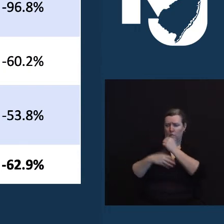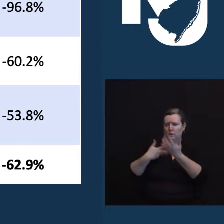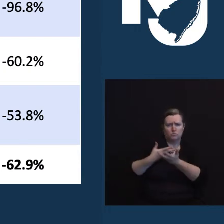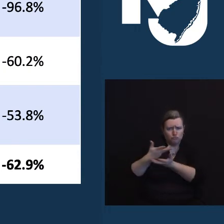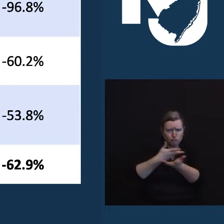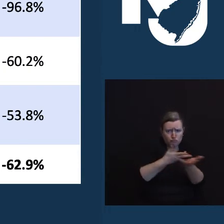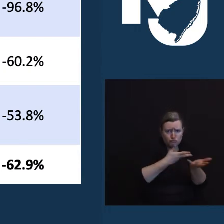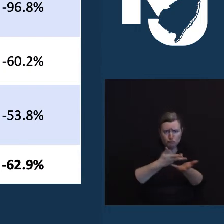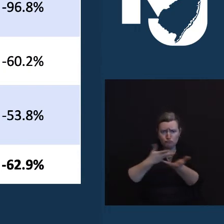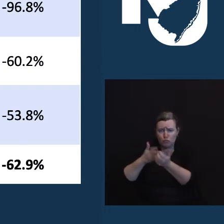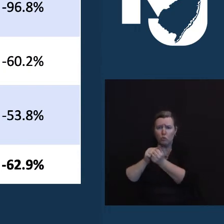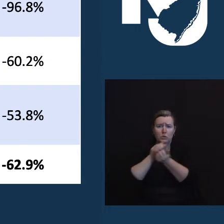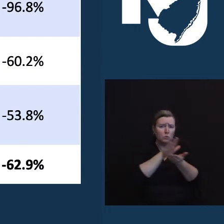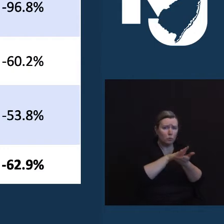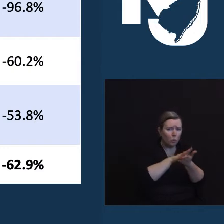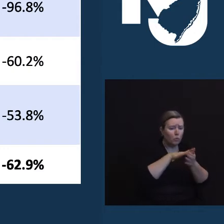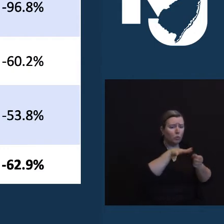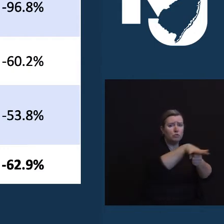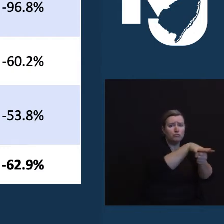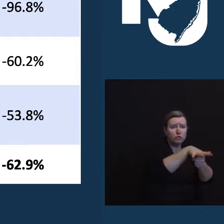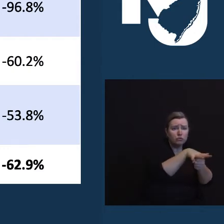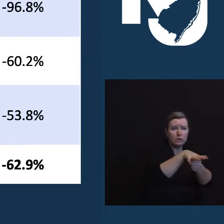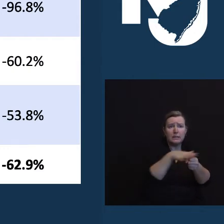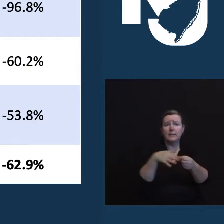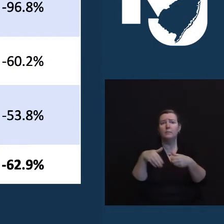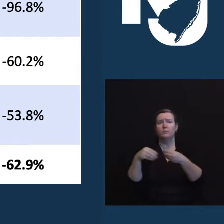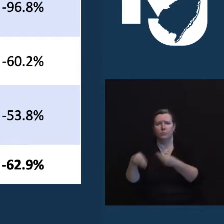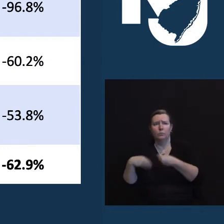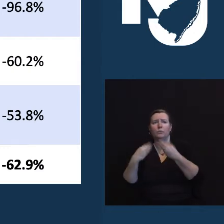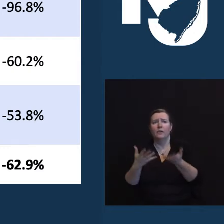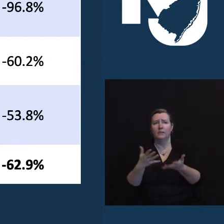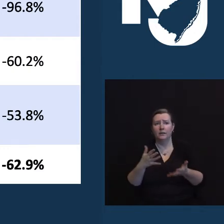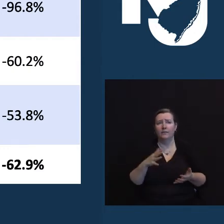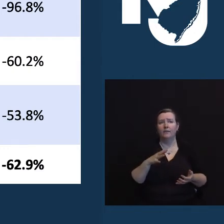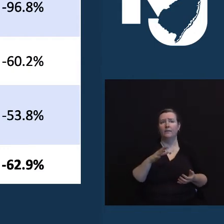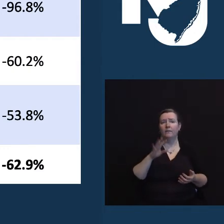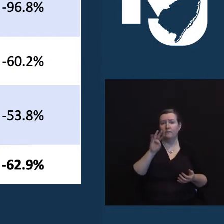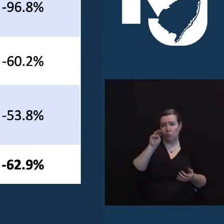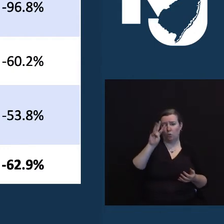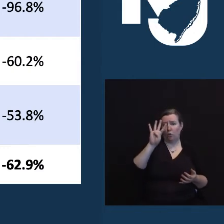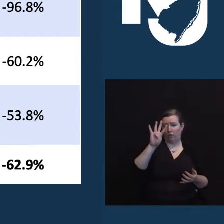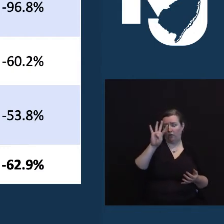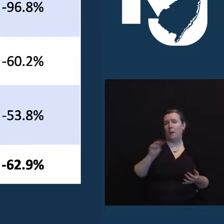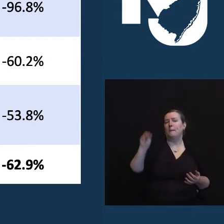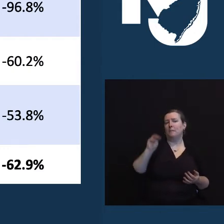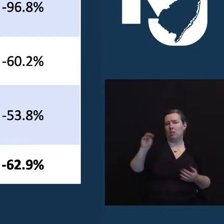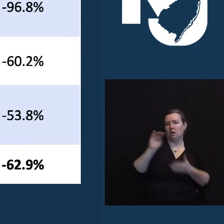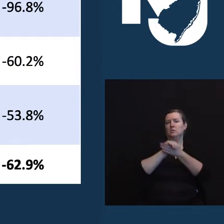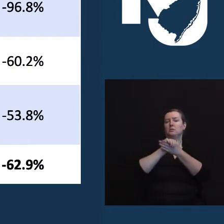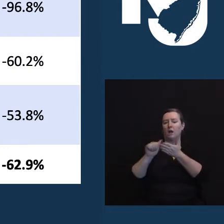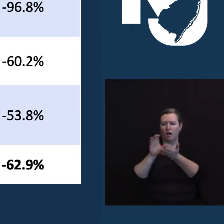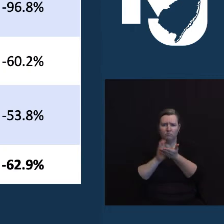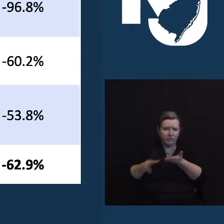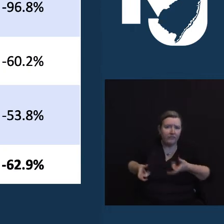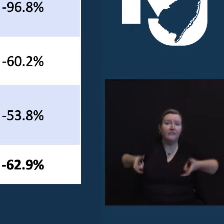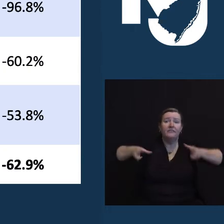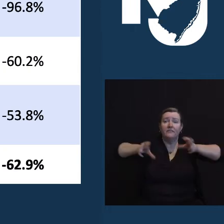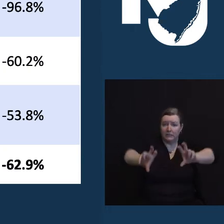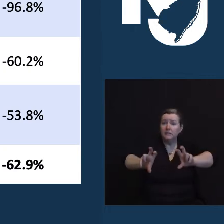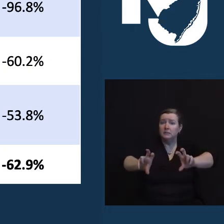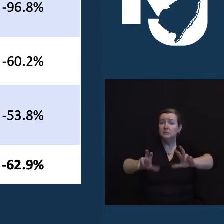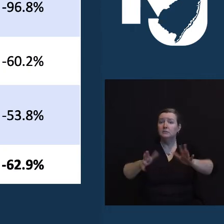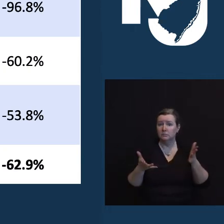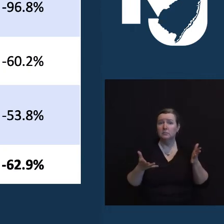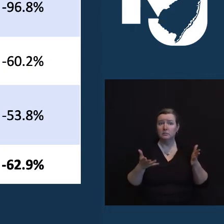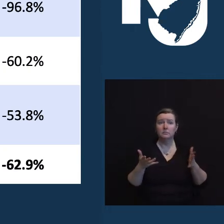roughly $54 million to help close this educational gap. Today, I am proud to note that what once was